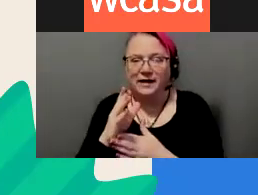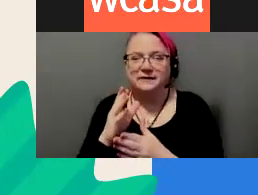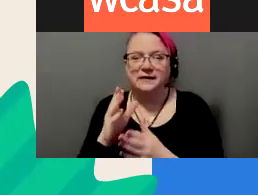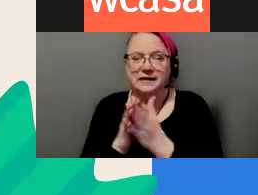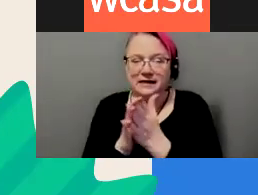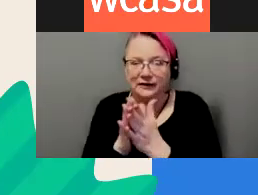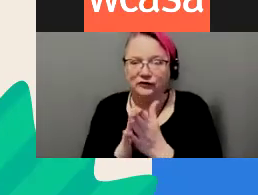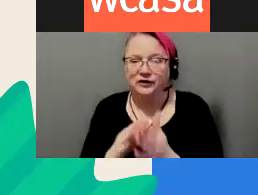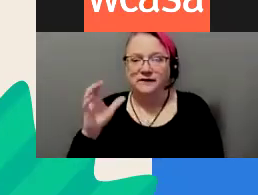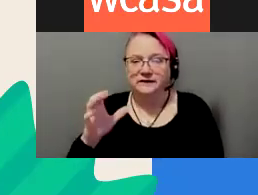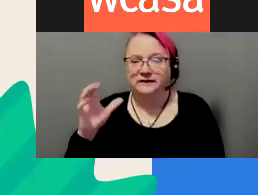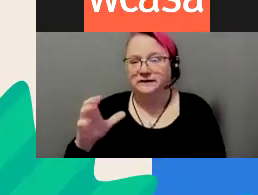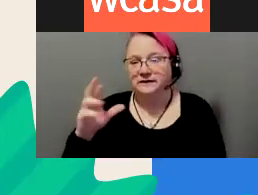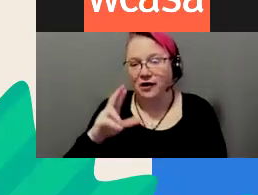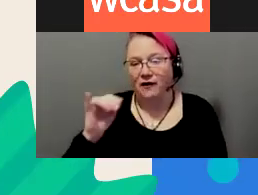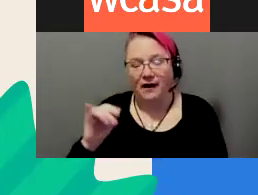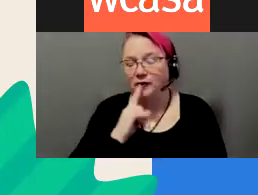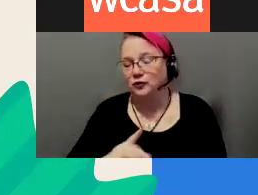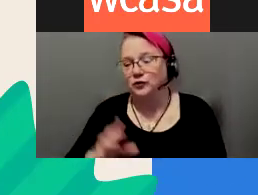them.